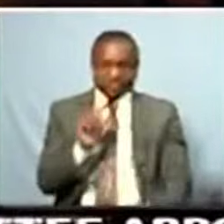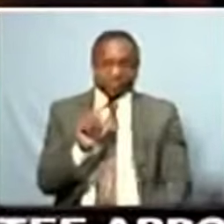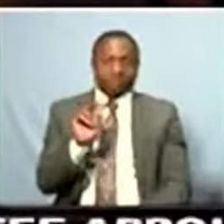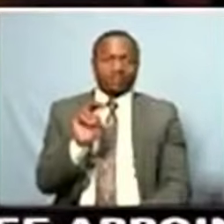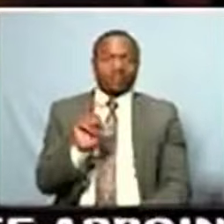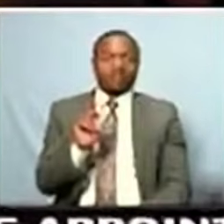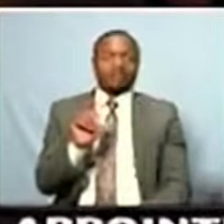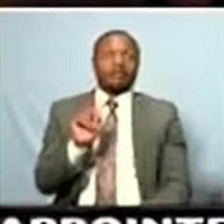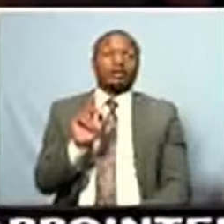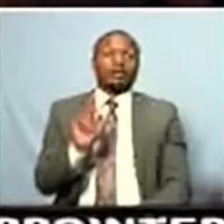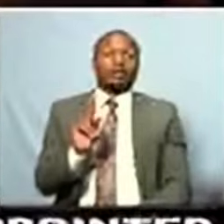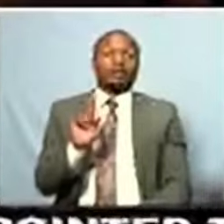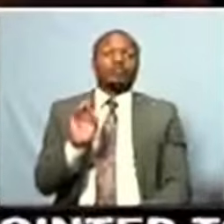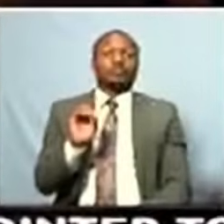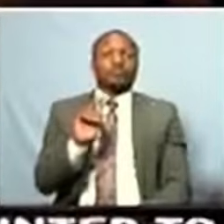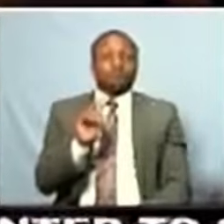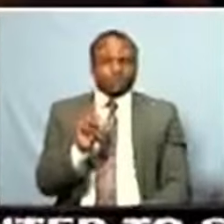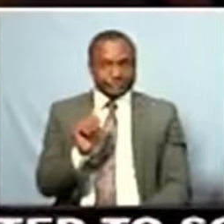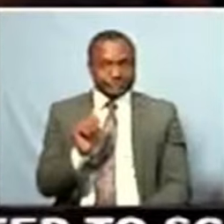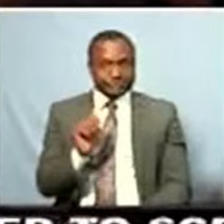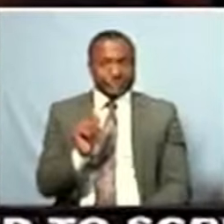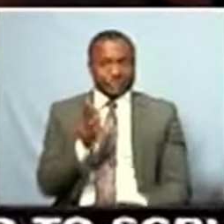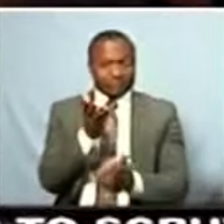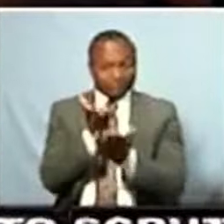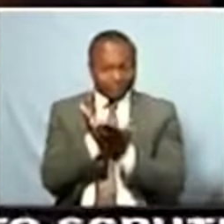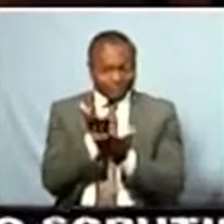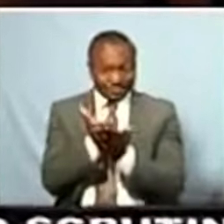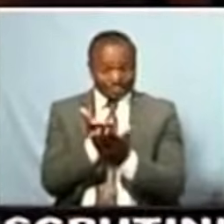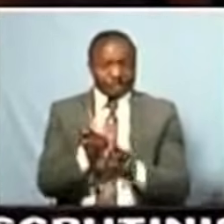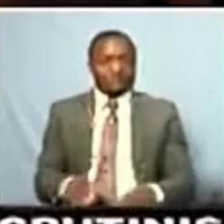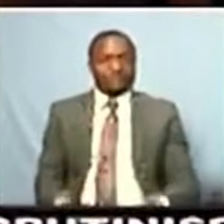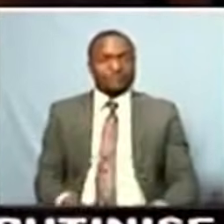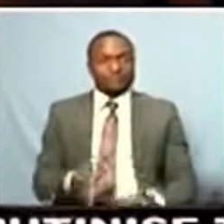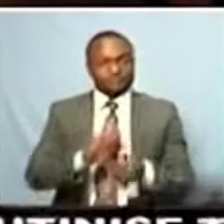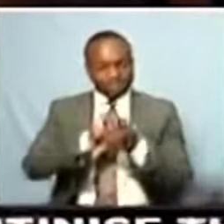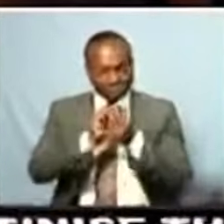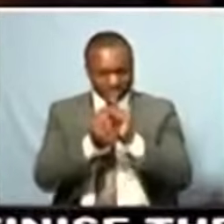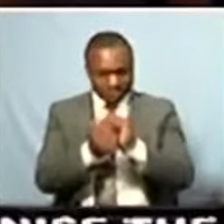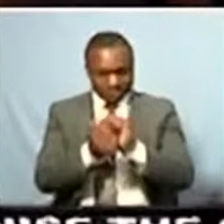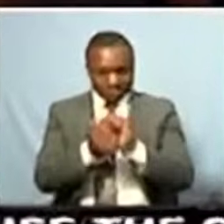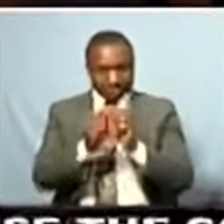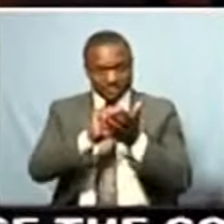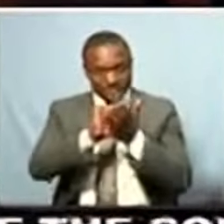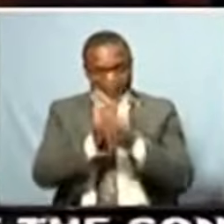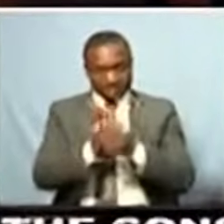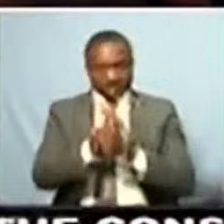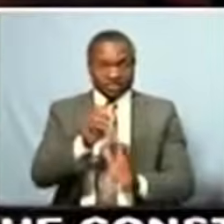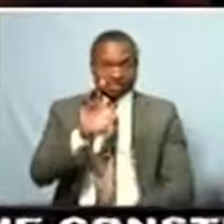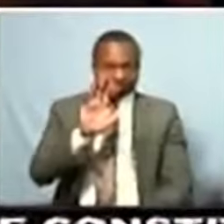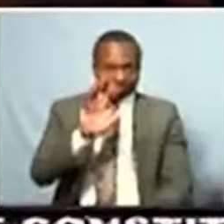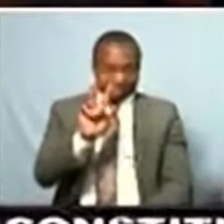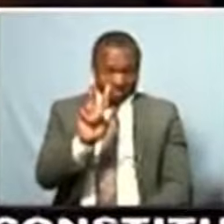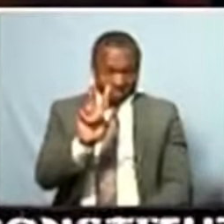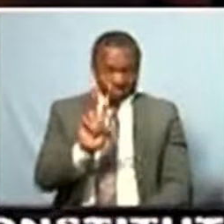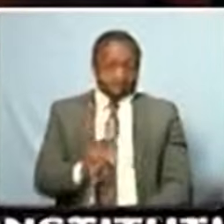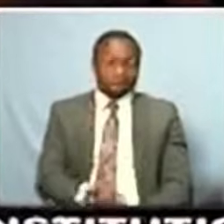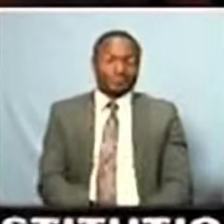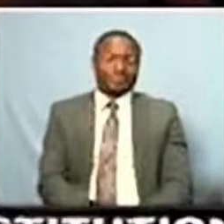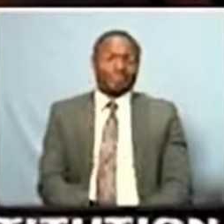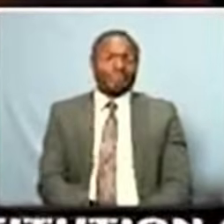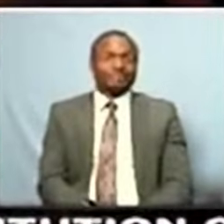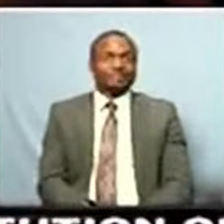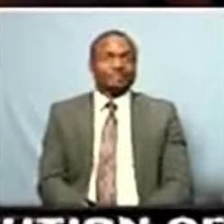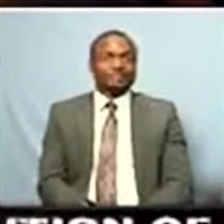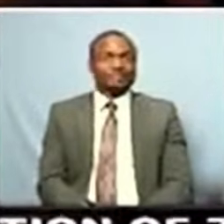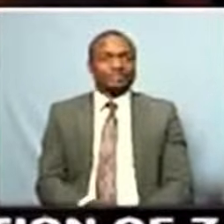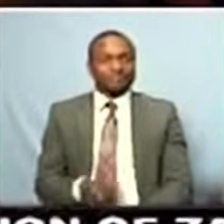Chair. The proposed amendments to Article 52, which